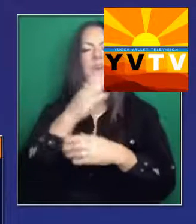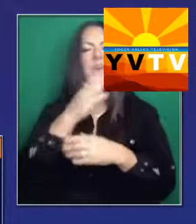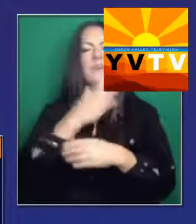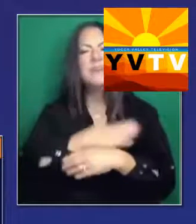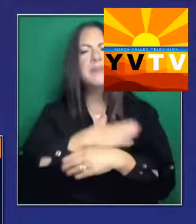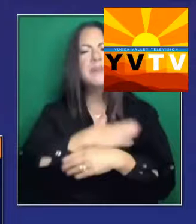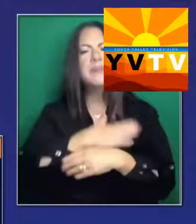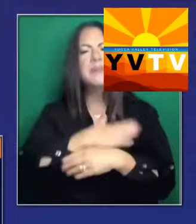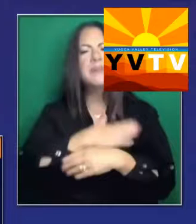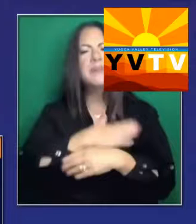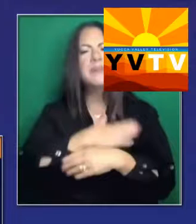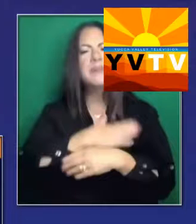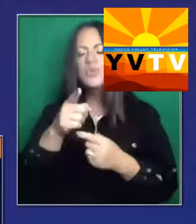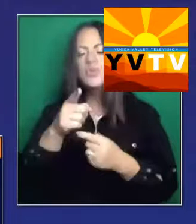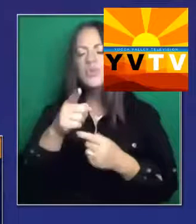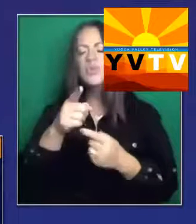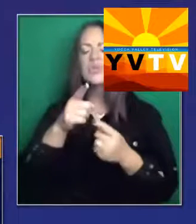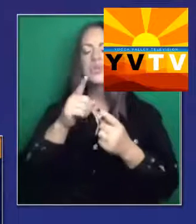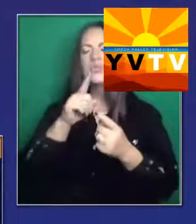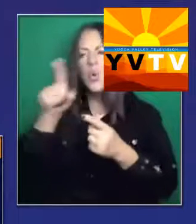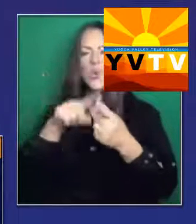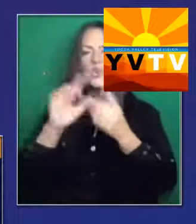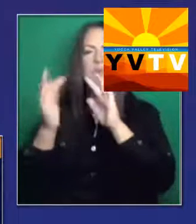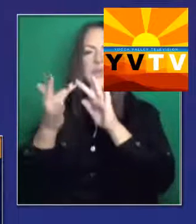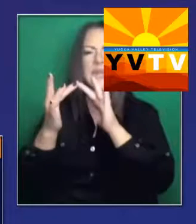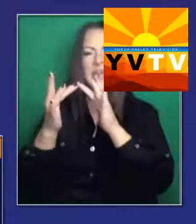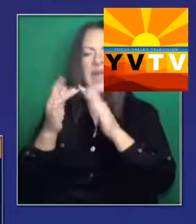this Wednesday, 3 to 6 o'clock. This is on the